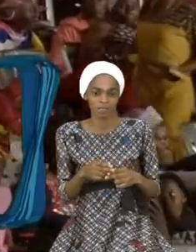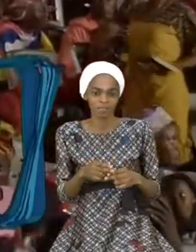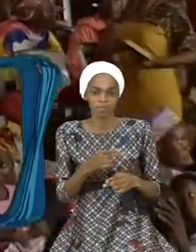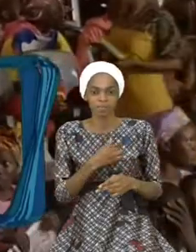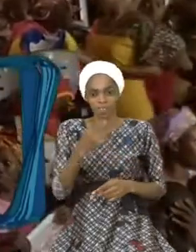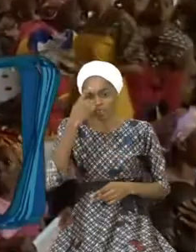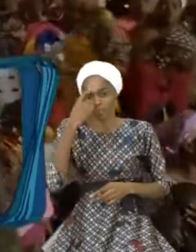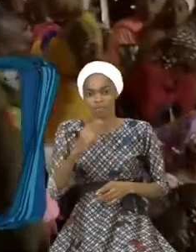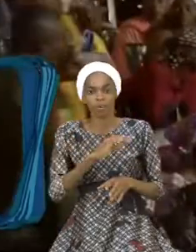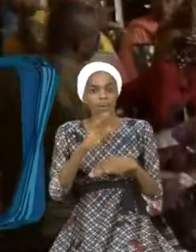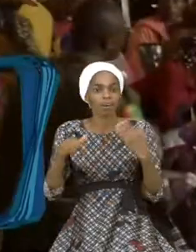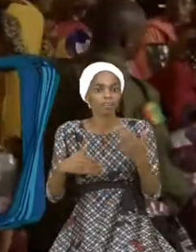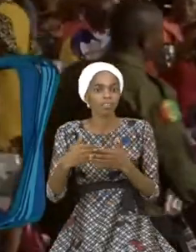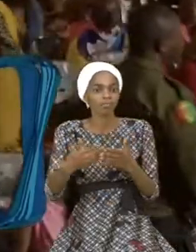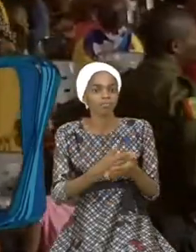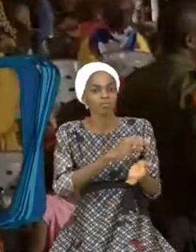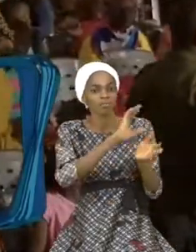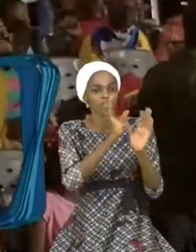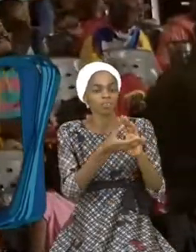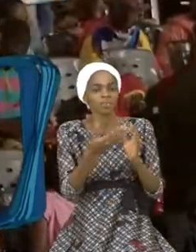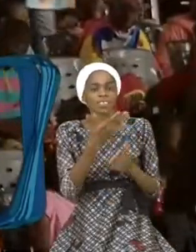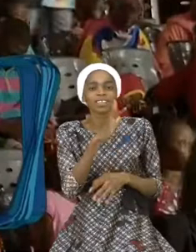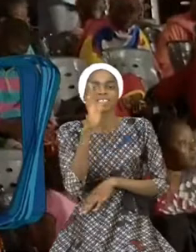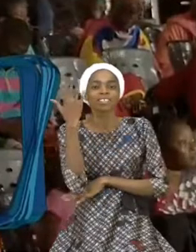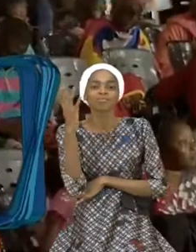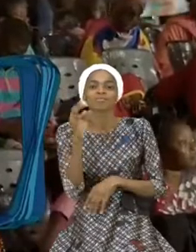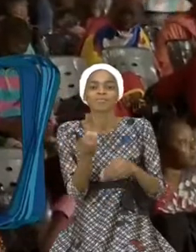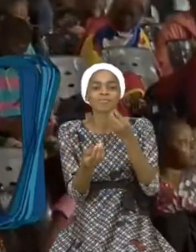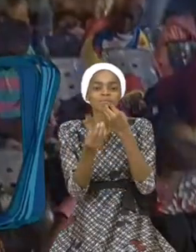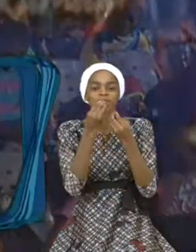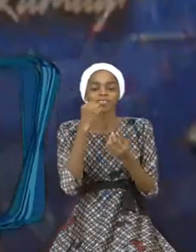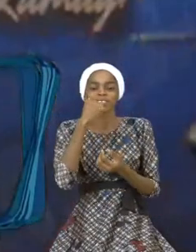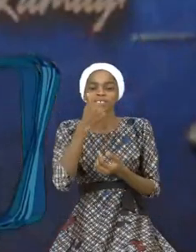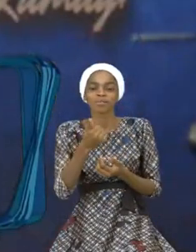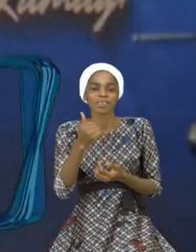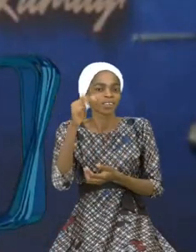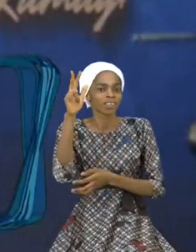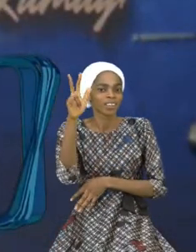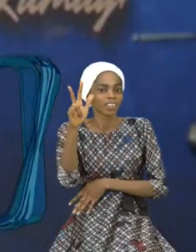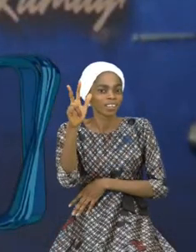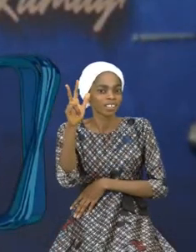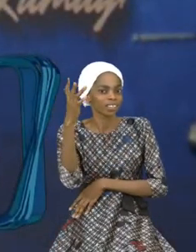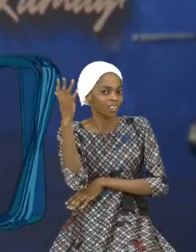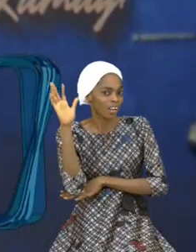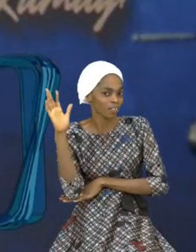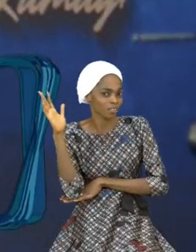those new converts there is launch out tomorrow 3 pm